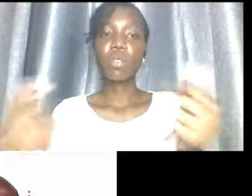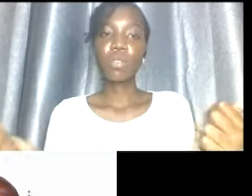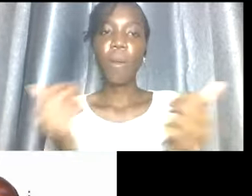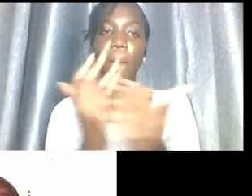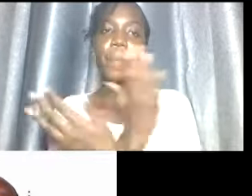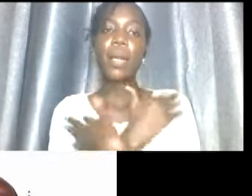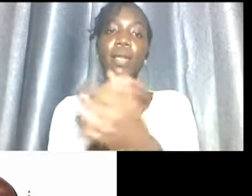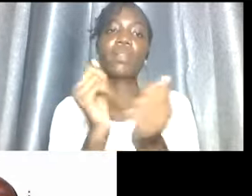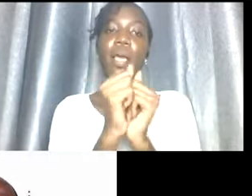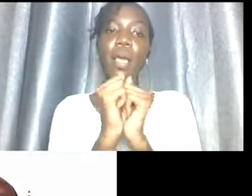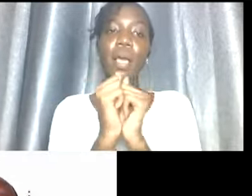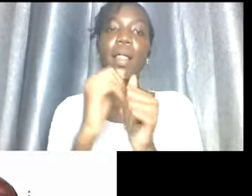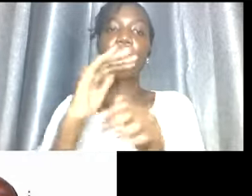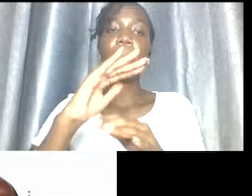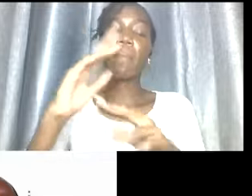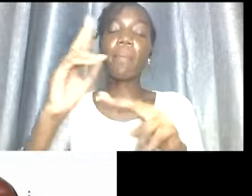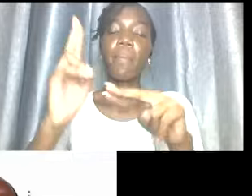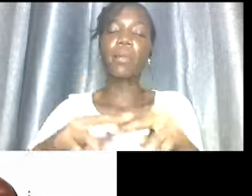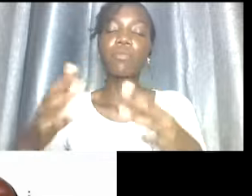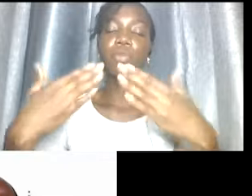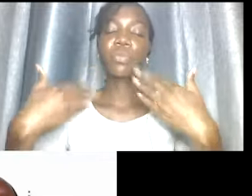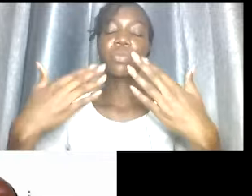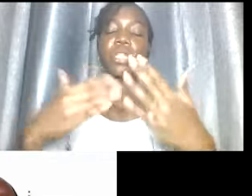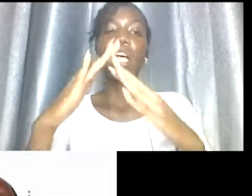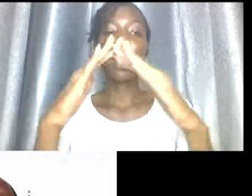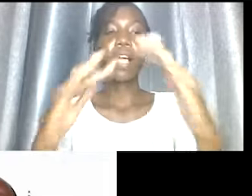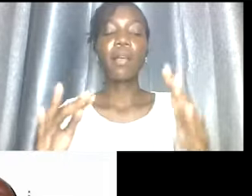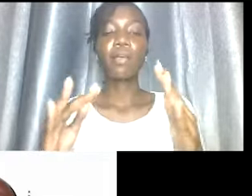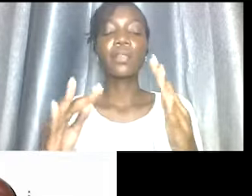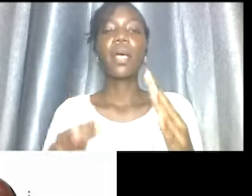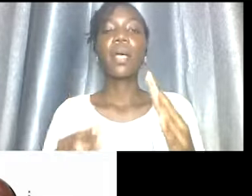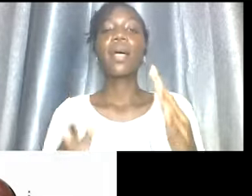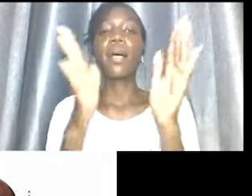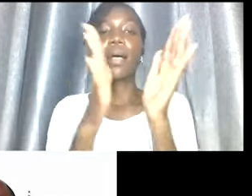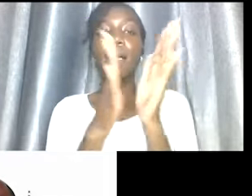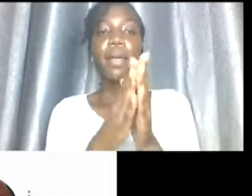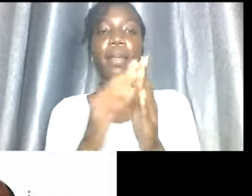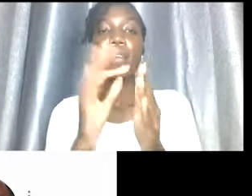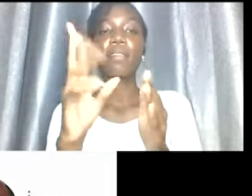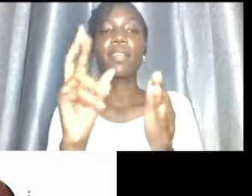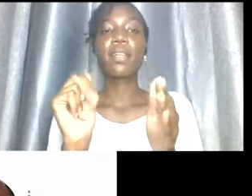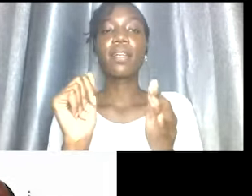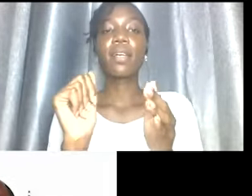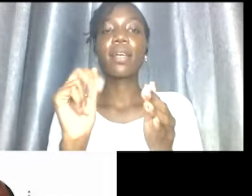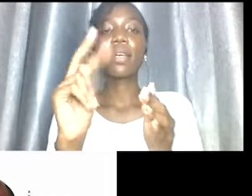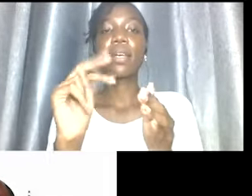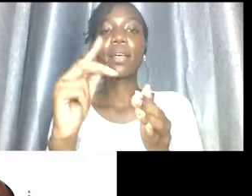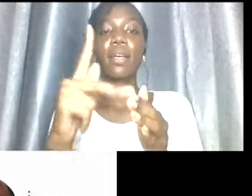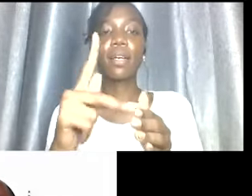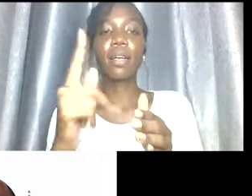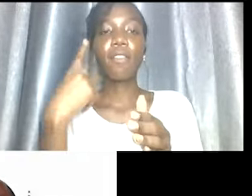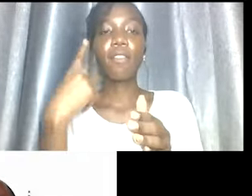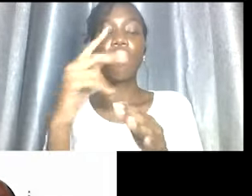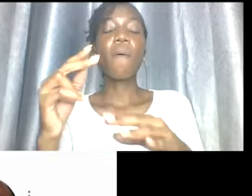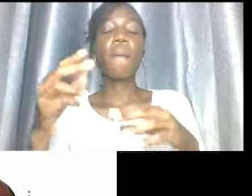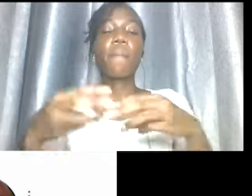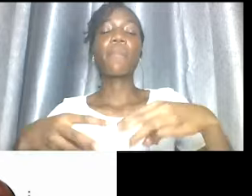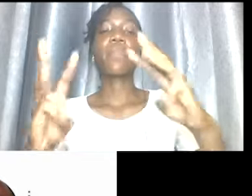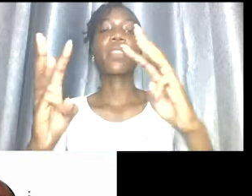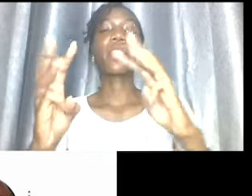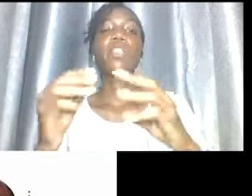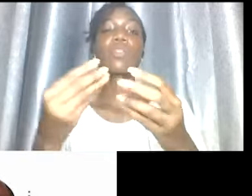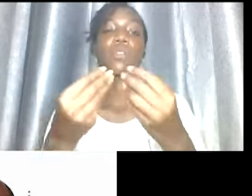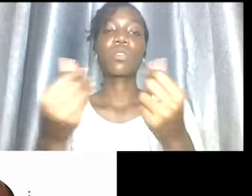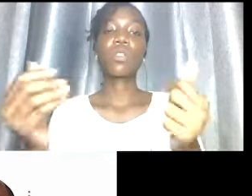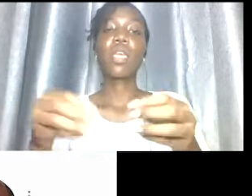Stallion Construction Company Limited. Frank of Pathway Solutions is actually giving us quite a number